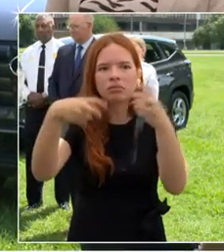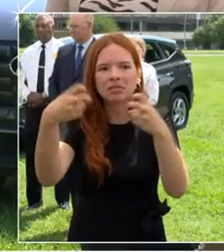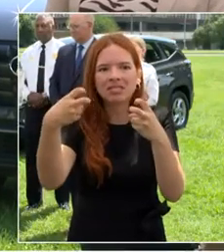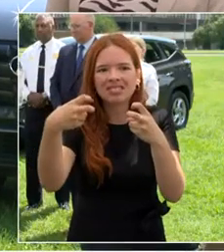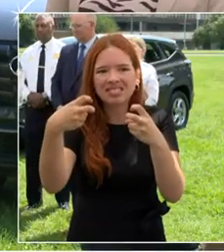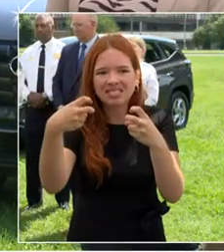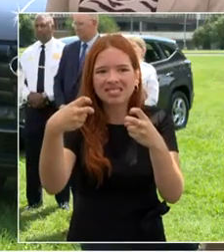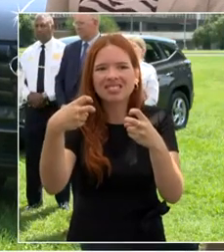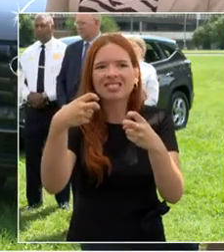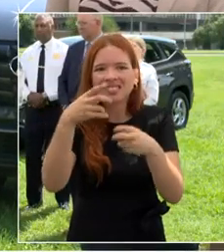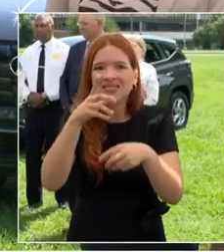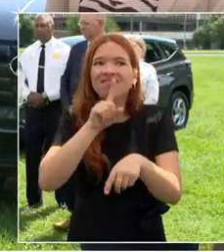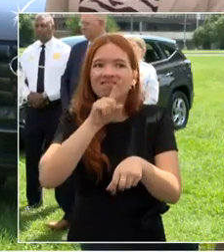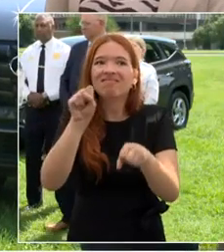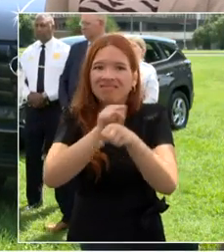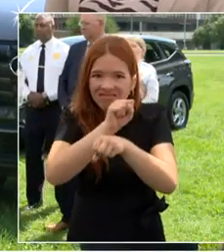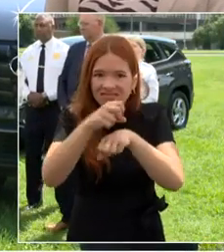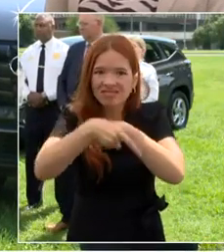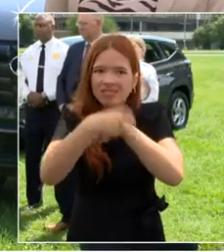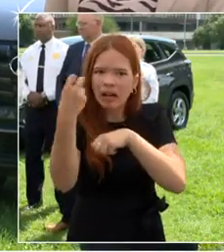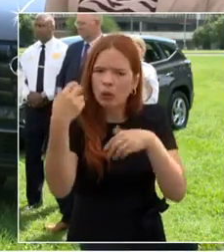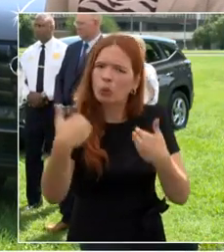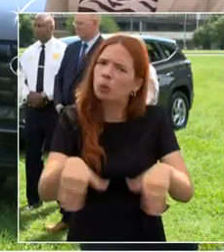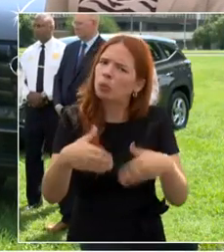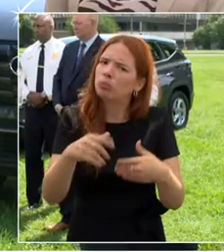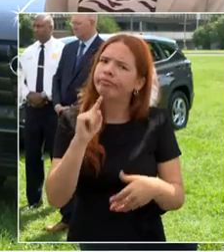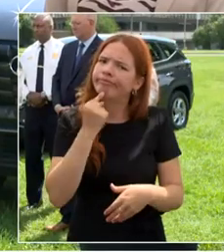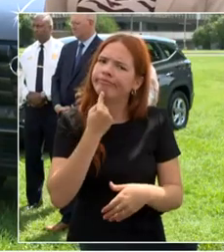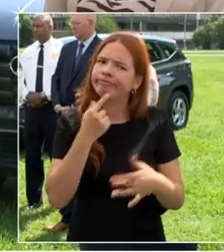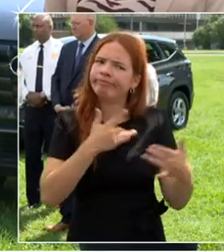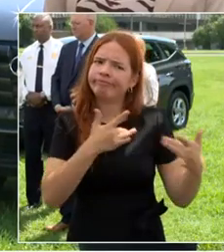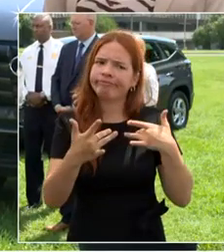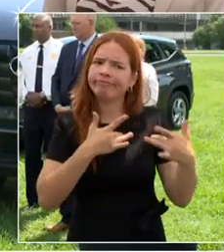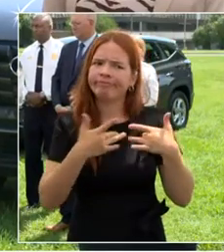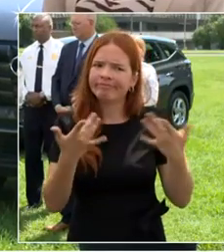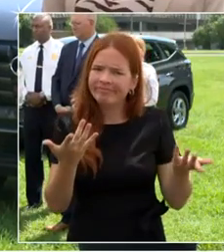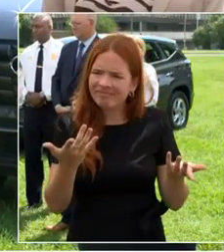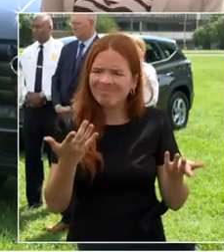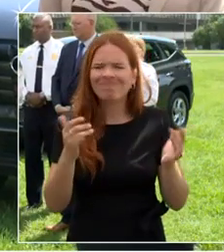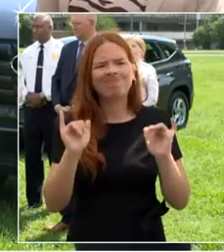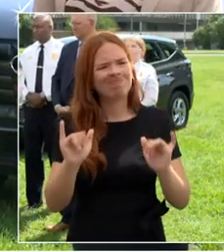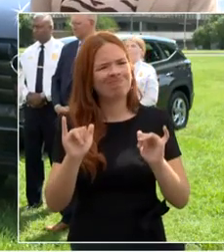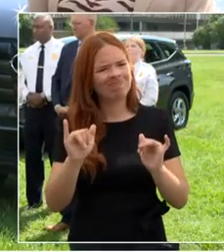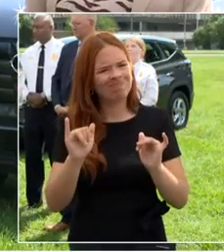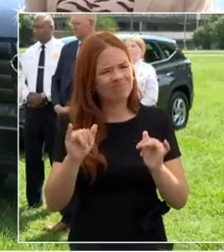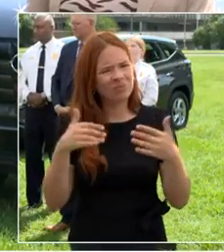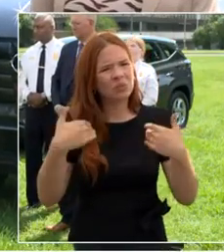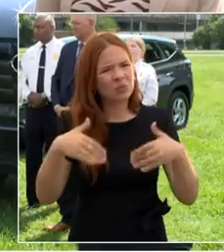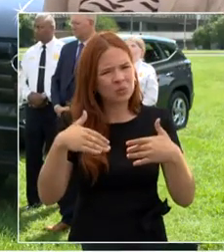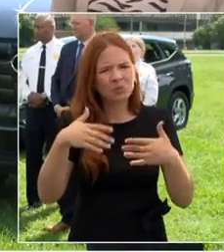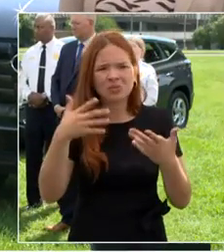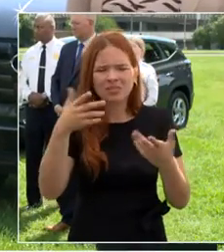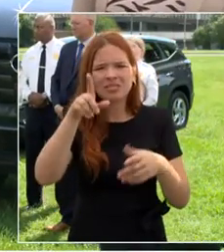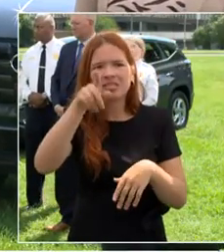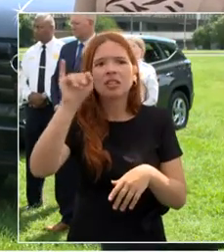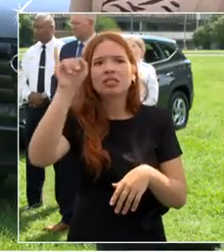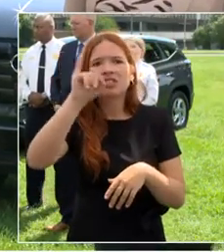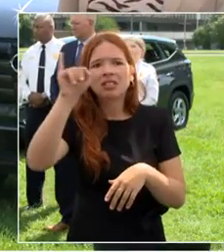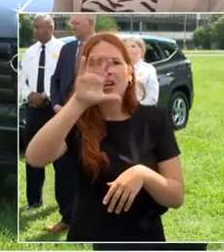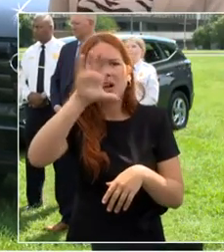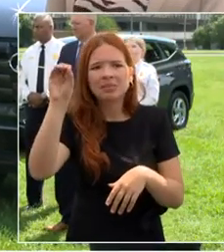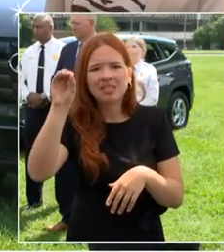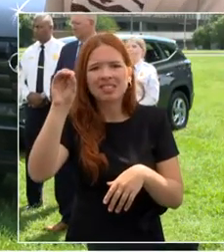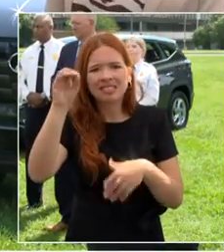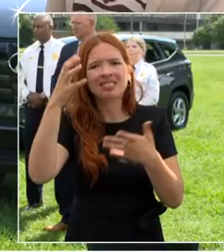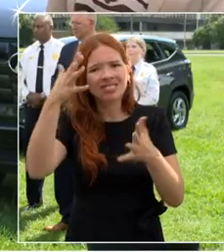MPD officers and insurance agencies told me how much of an overwhelming problem this is and has been for the city. It took about